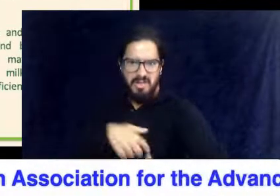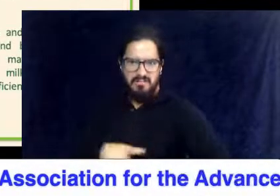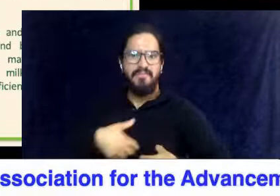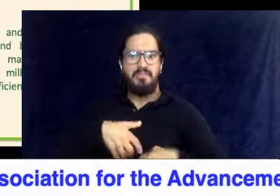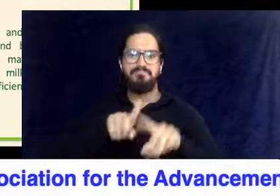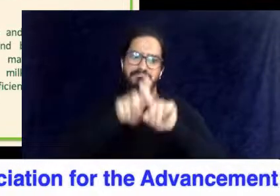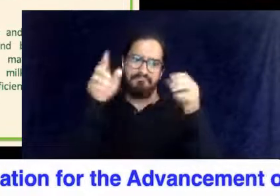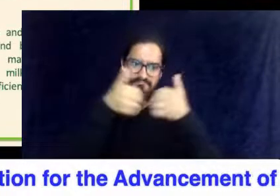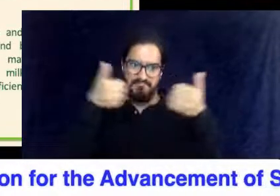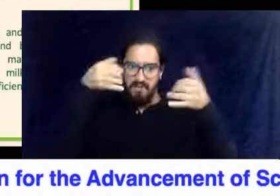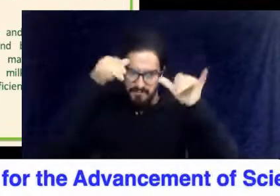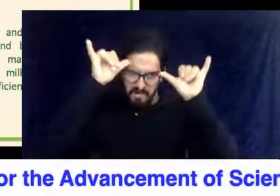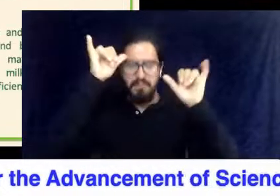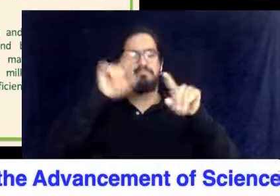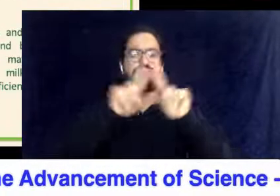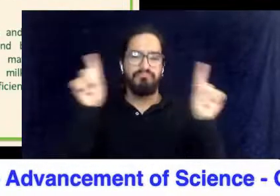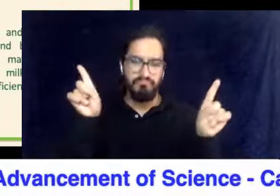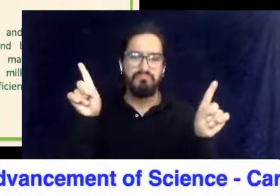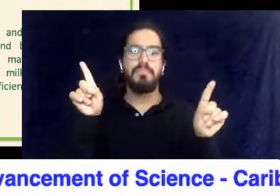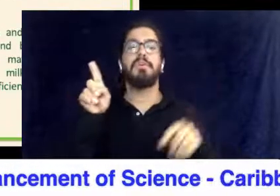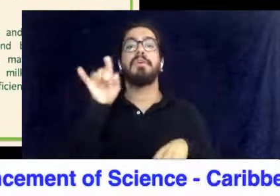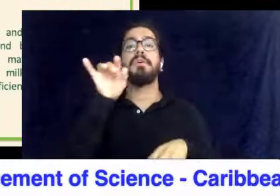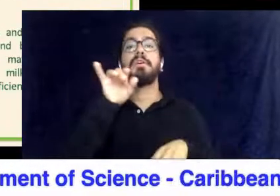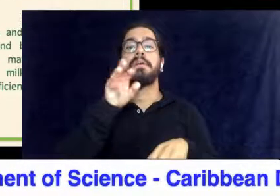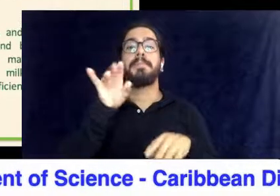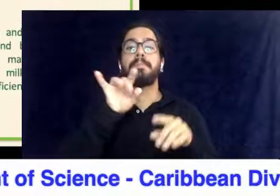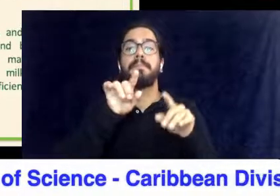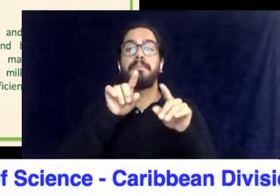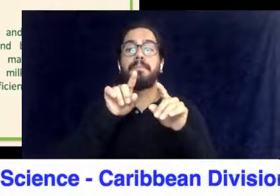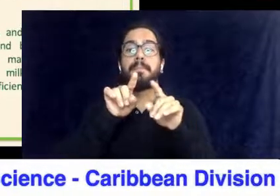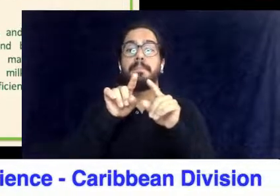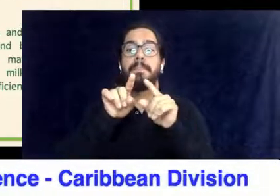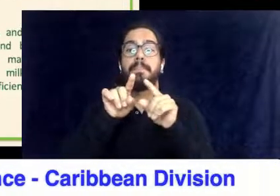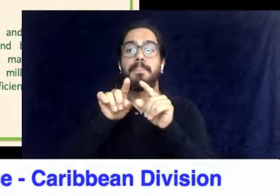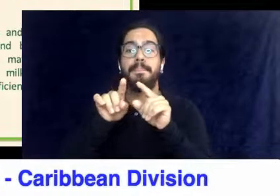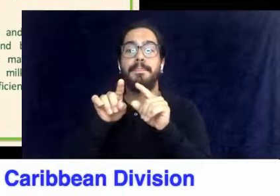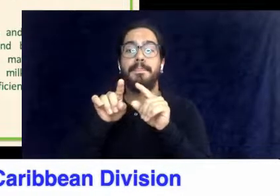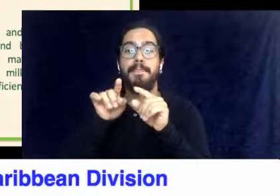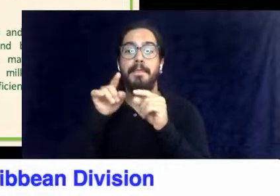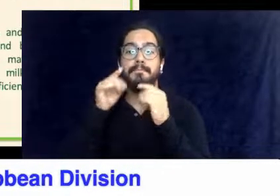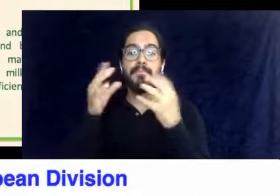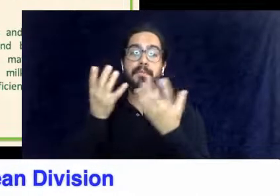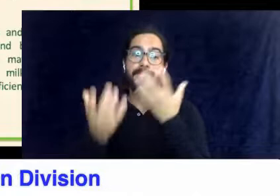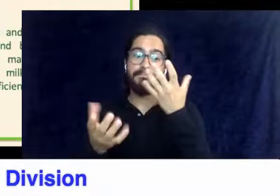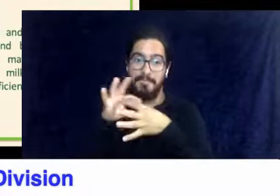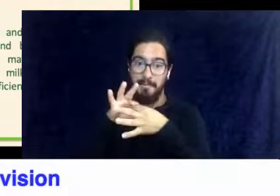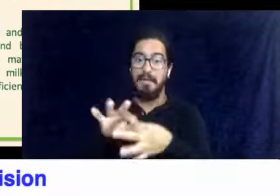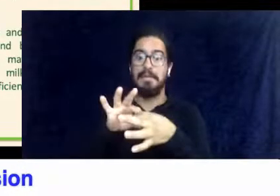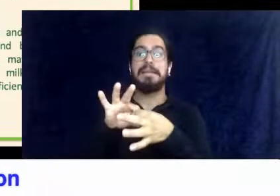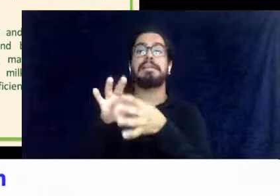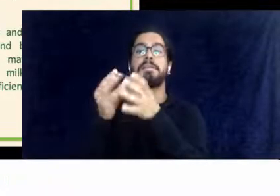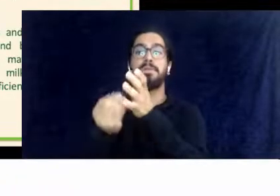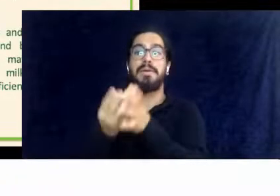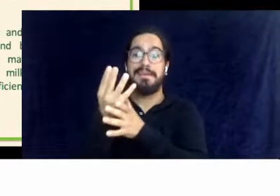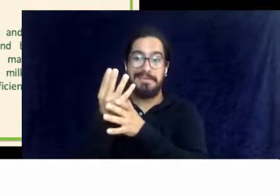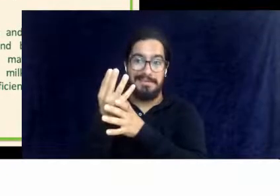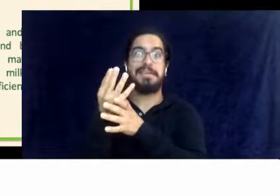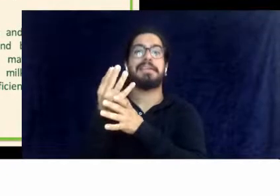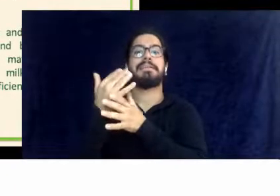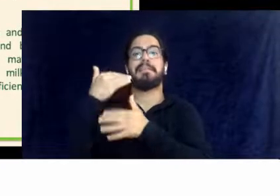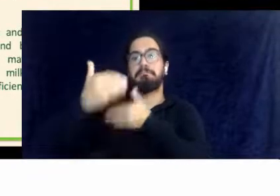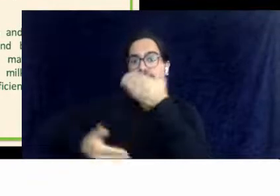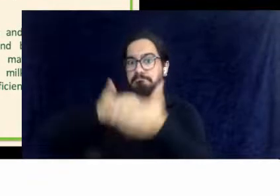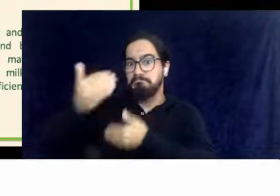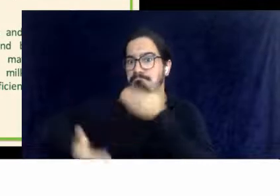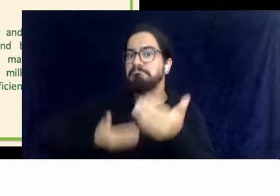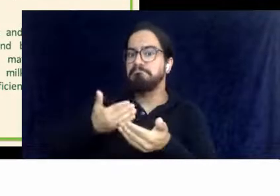we see a dominance of spirochetes and methanogens in slick cows, which may be associated with an increase in productivity, as methanogens play